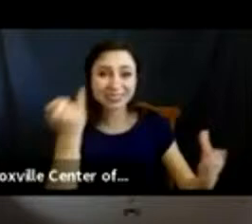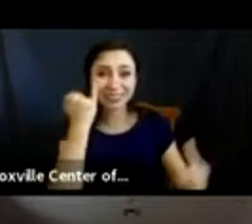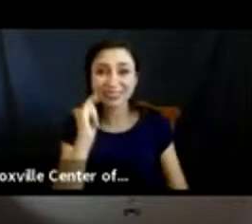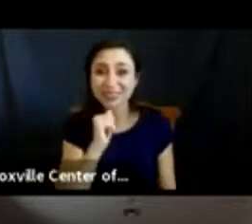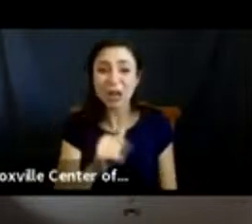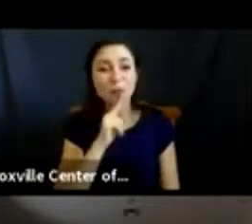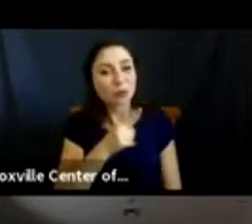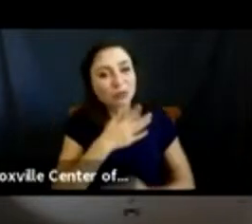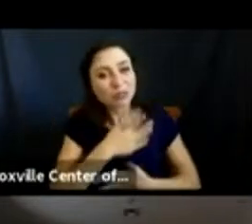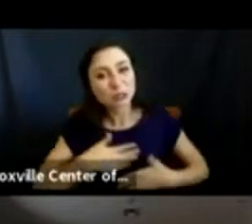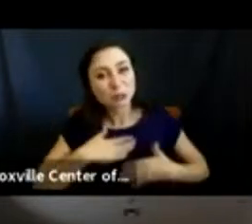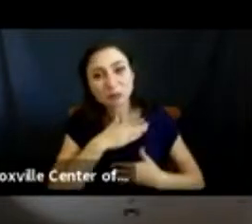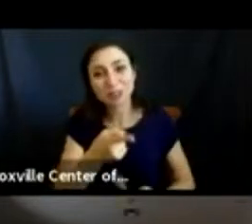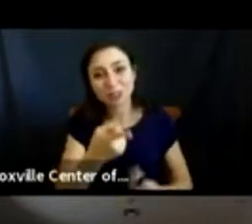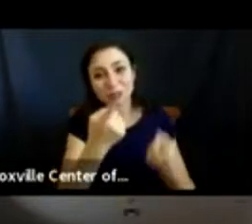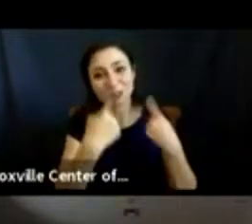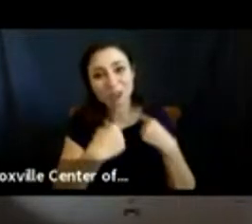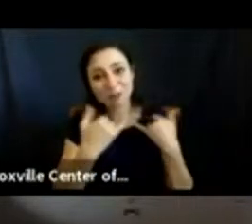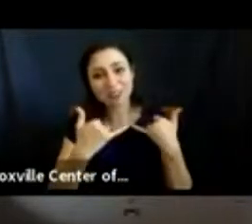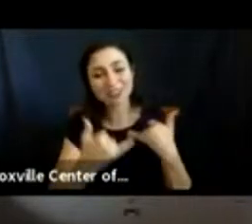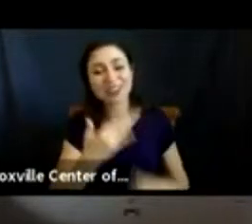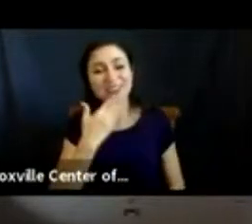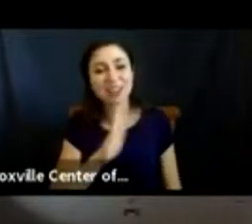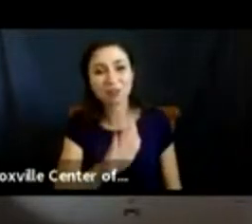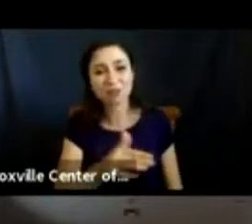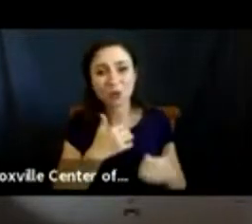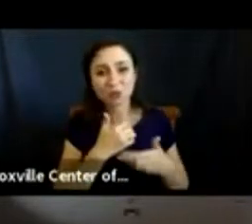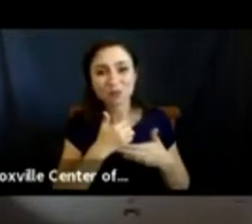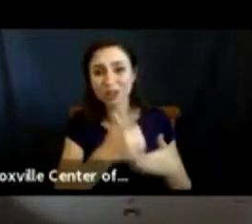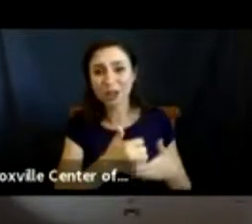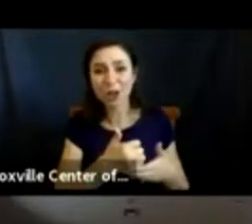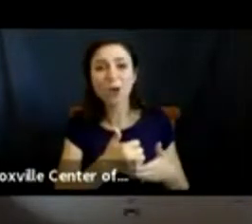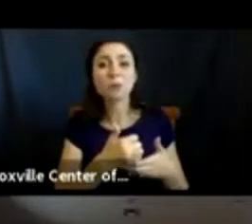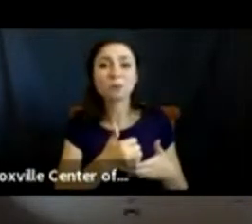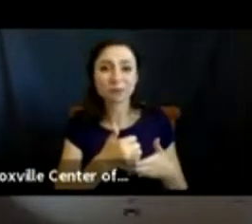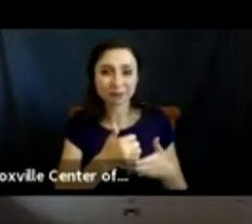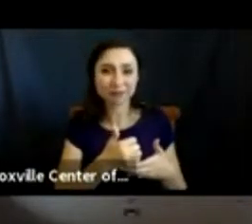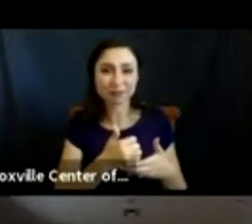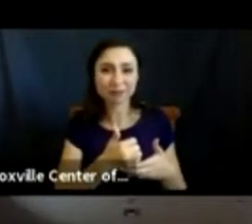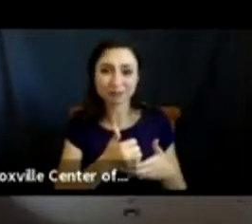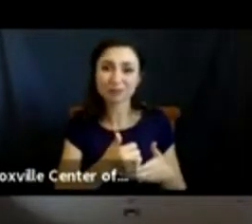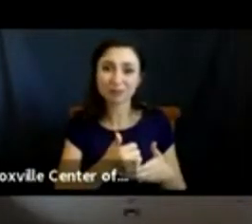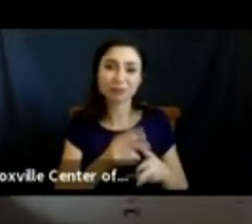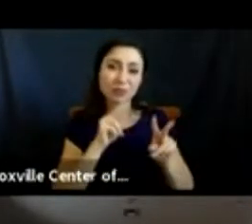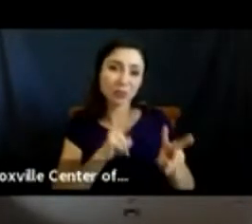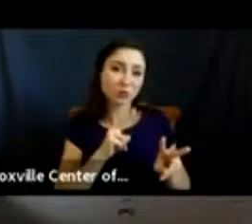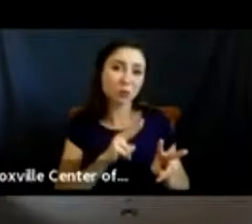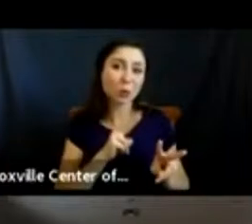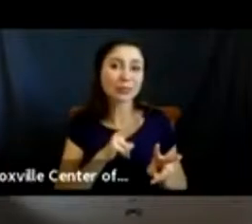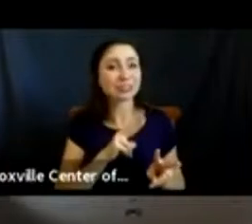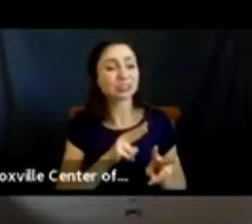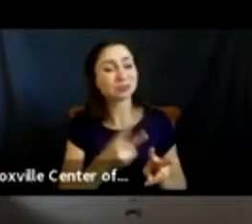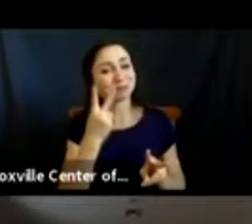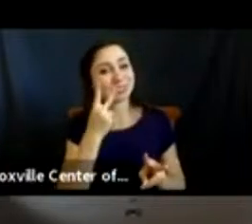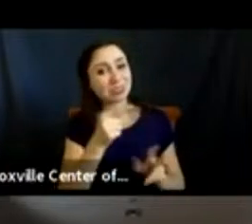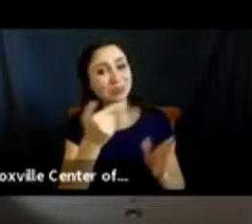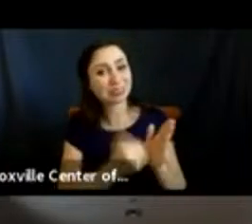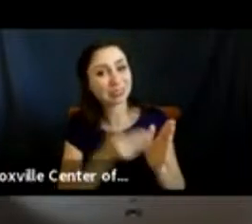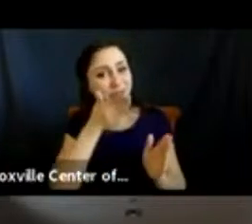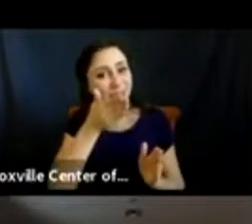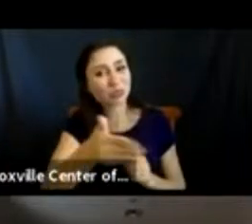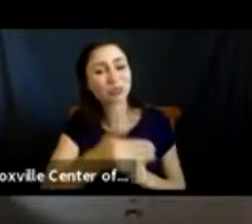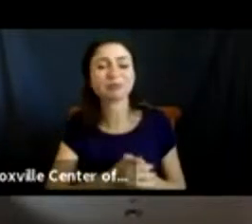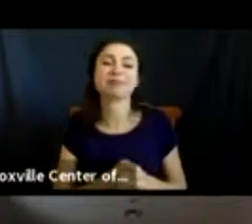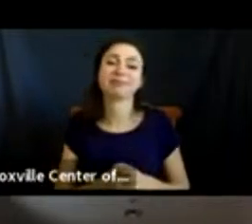really appreciate it. Thanks for your help in our deliberations. And again, we look forward to hearing from you in the future. Thank you. Thank you so much